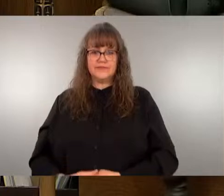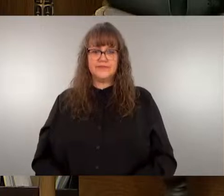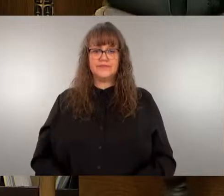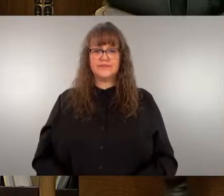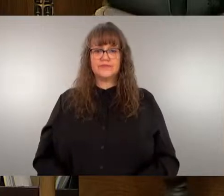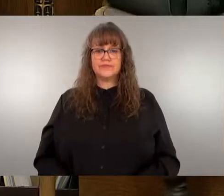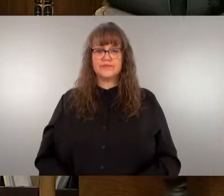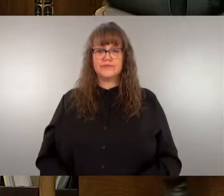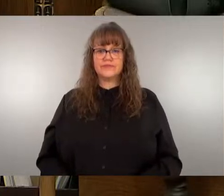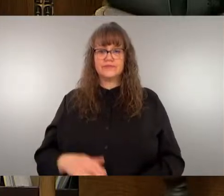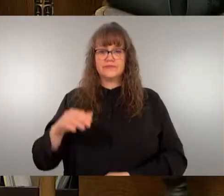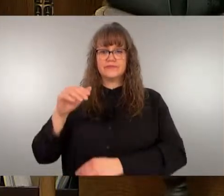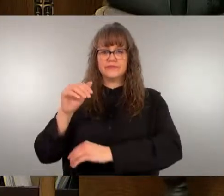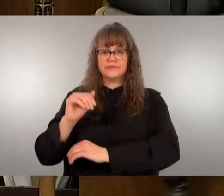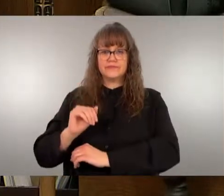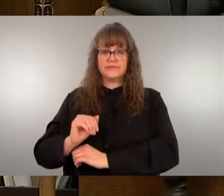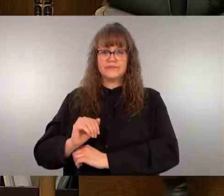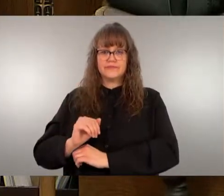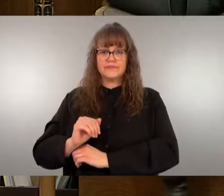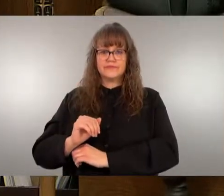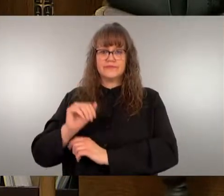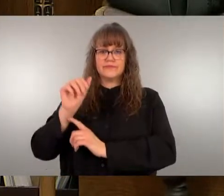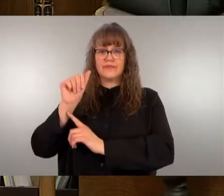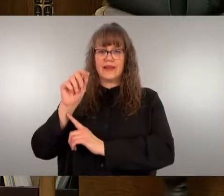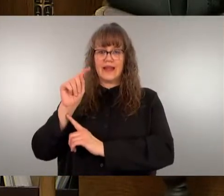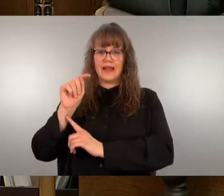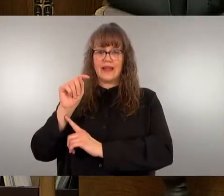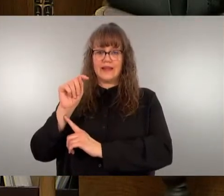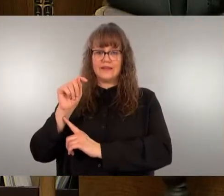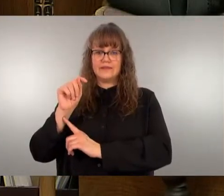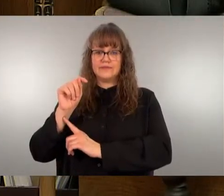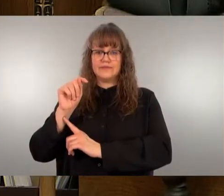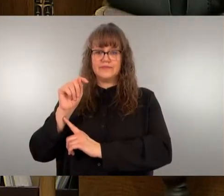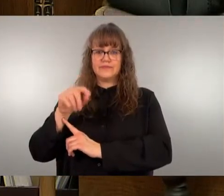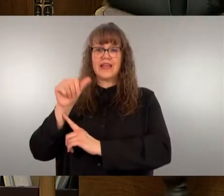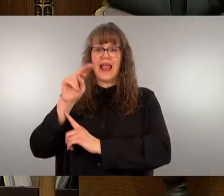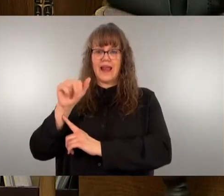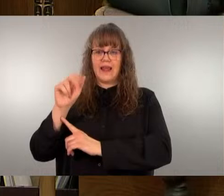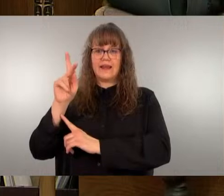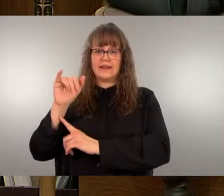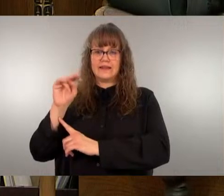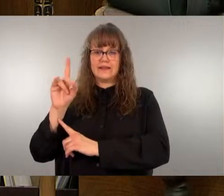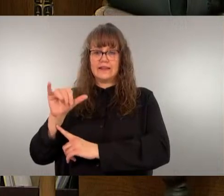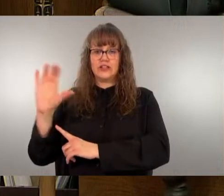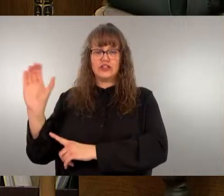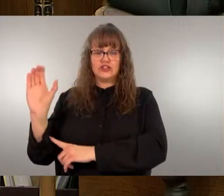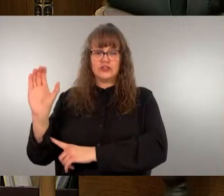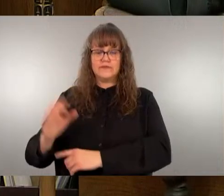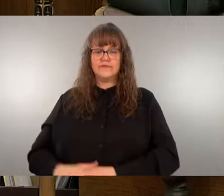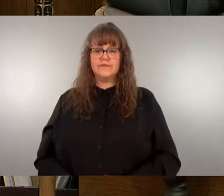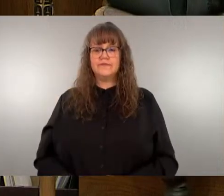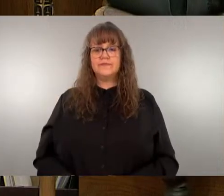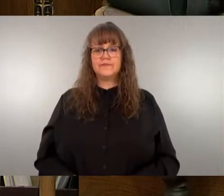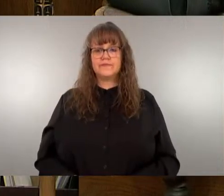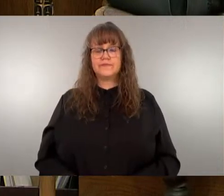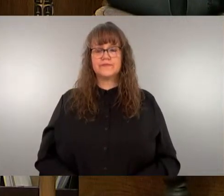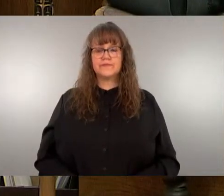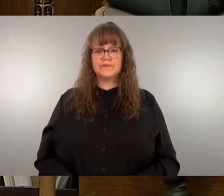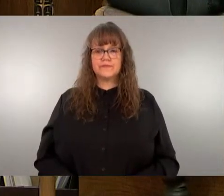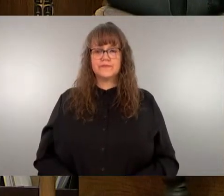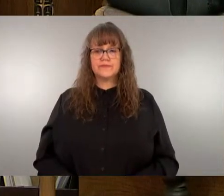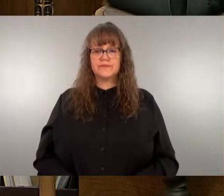North Island, Anna Kindy, Conservative Party of BC. North Vancouver Lonsdale, Bowen Ma, BC